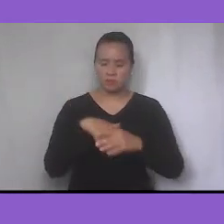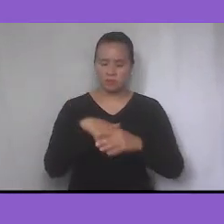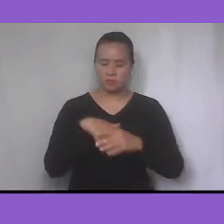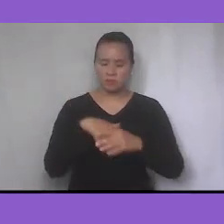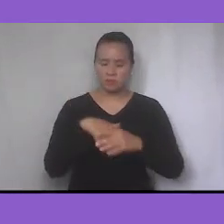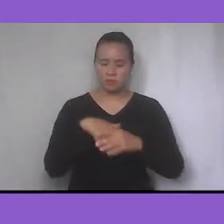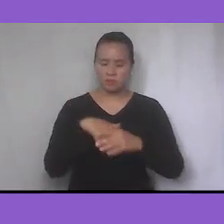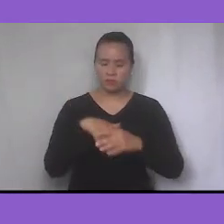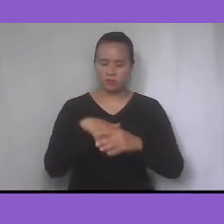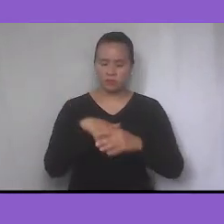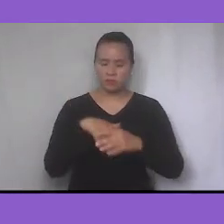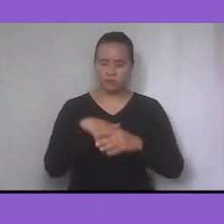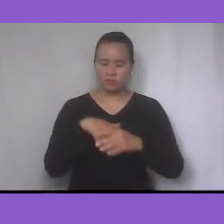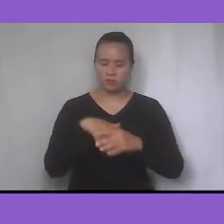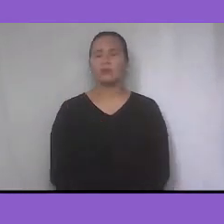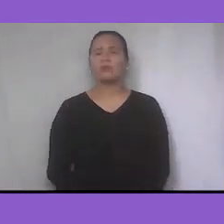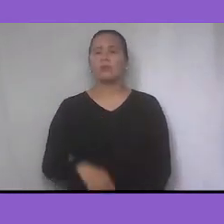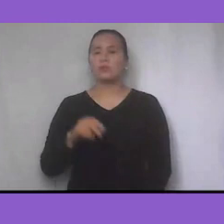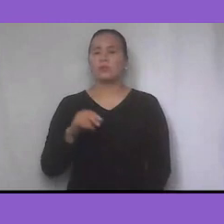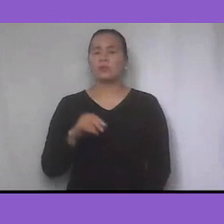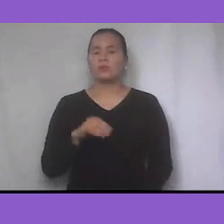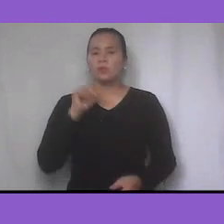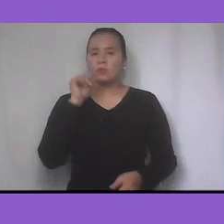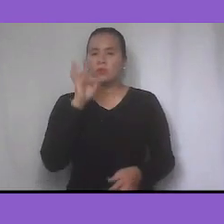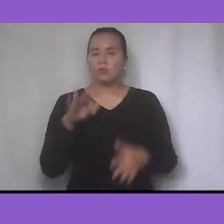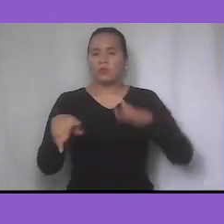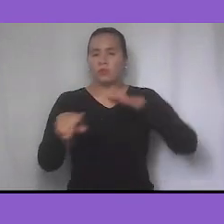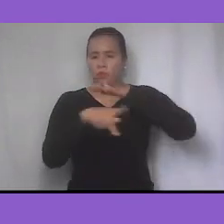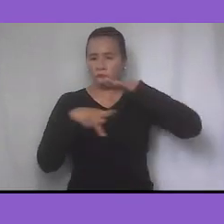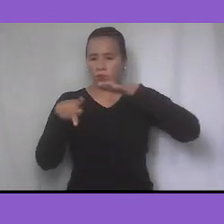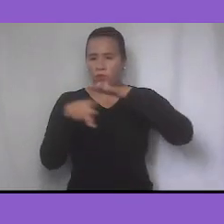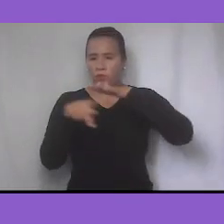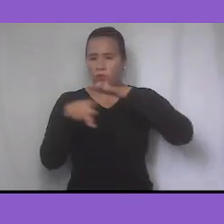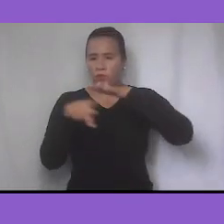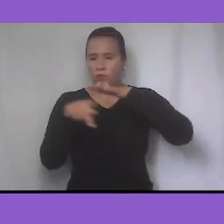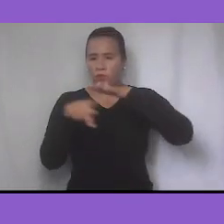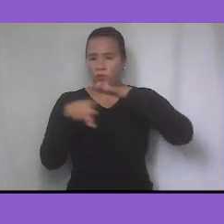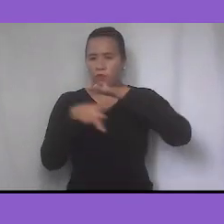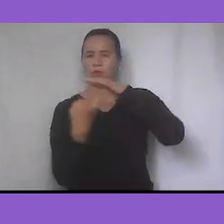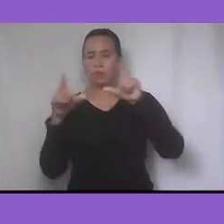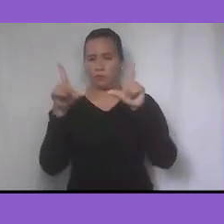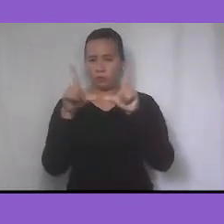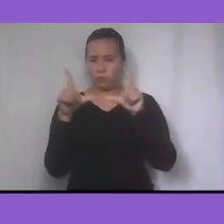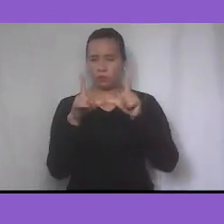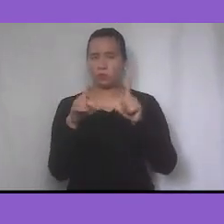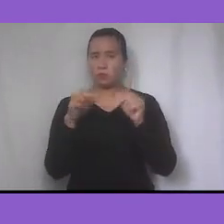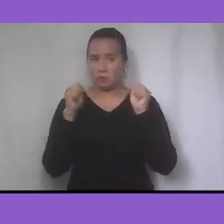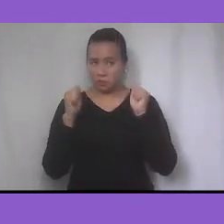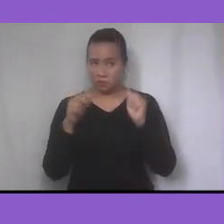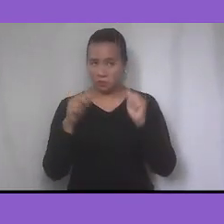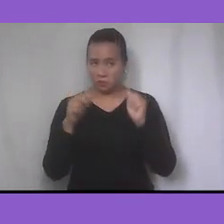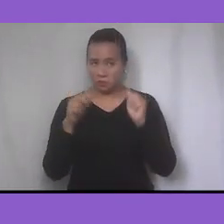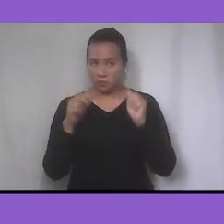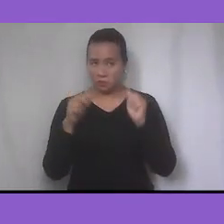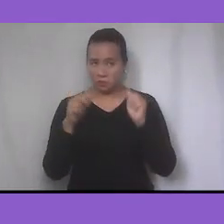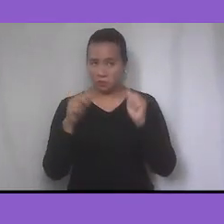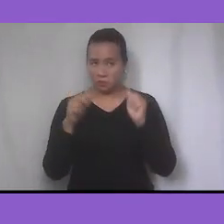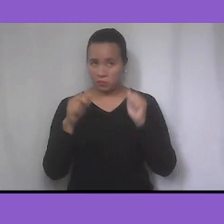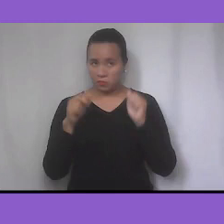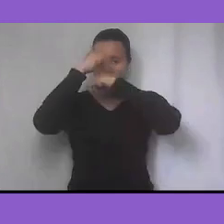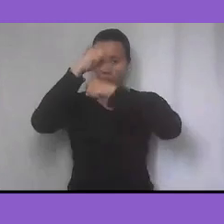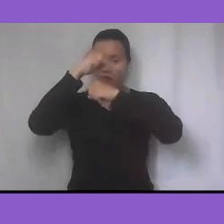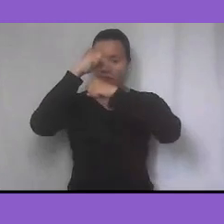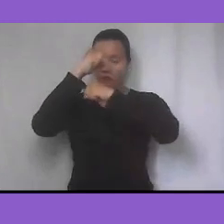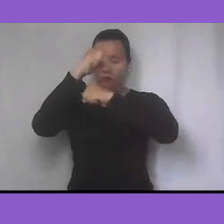Pag nasa primary, intermediate levels, baka kailangan natin na i-structure ang kanilang pagsulat. And this is a